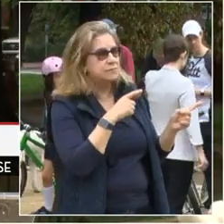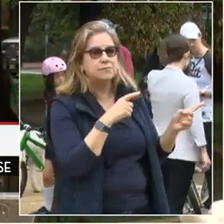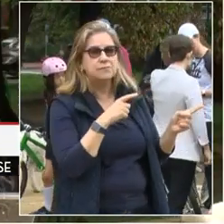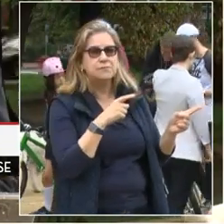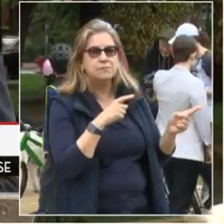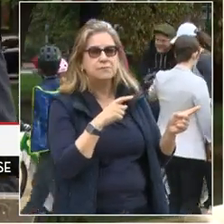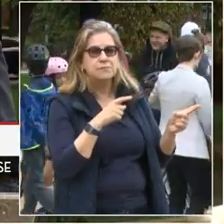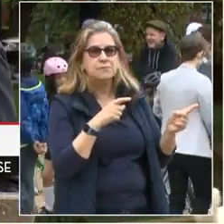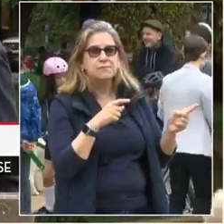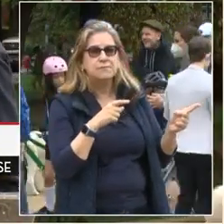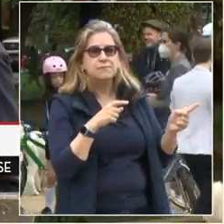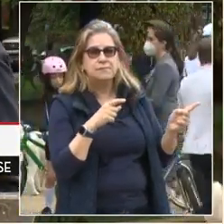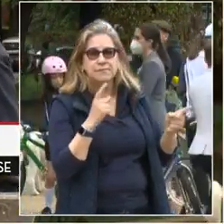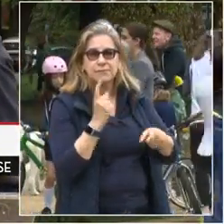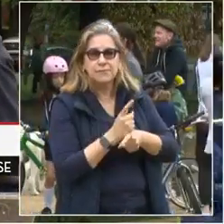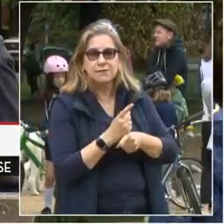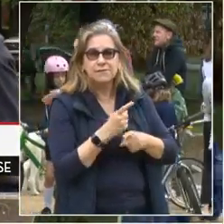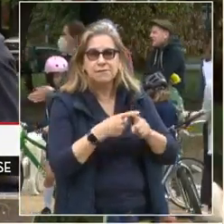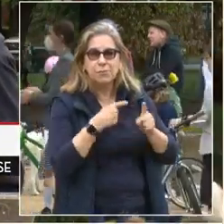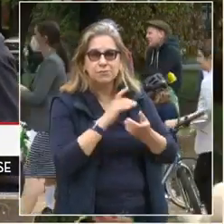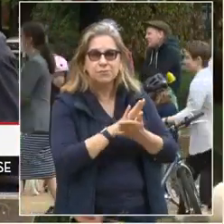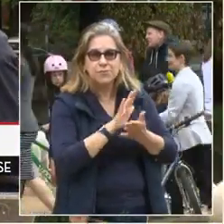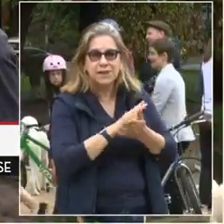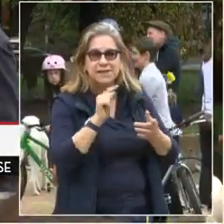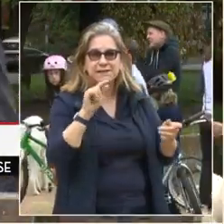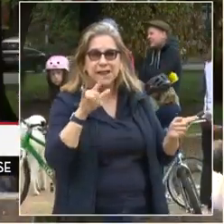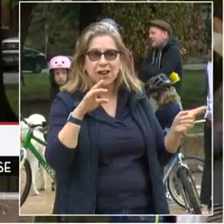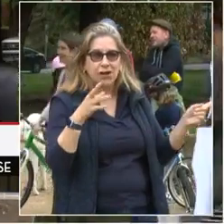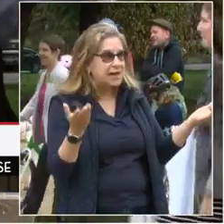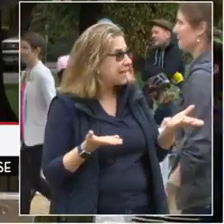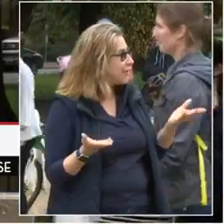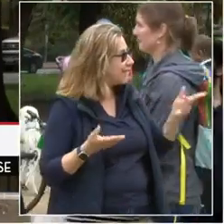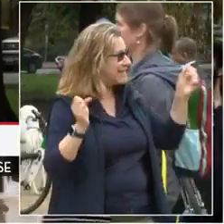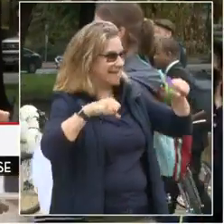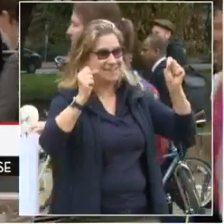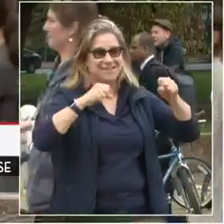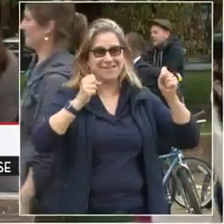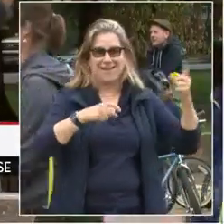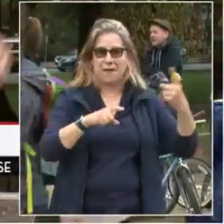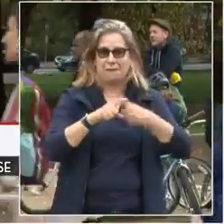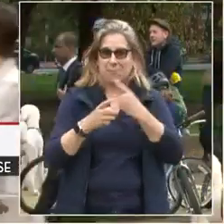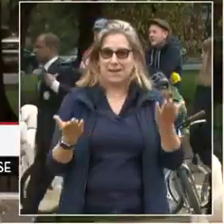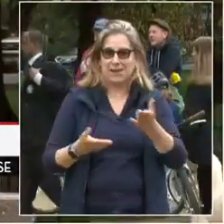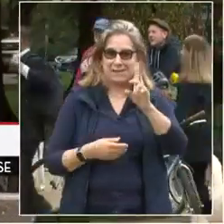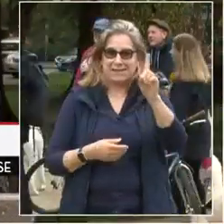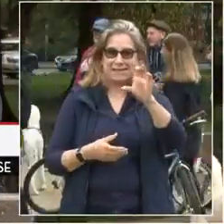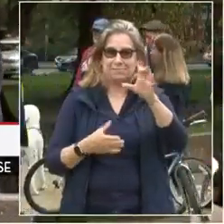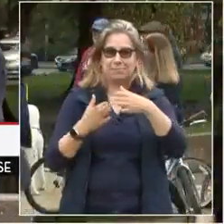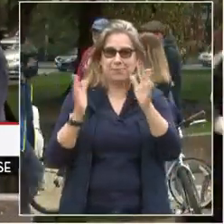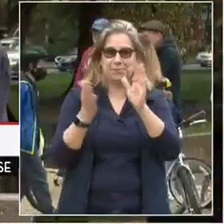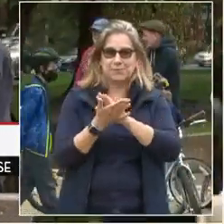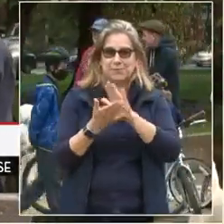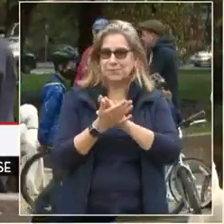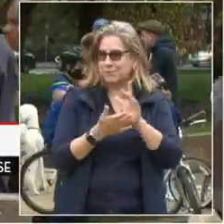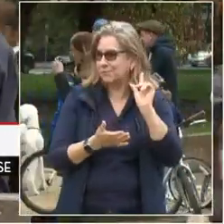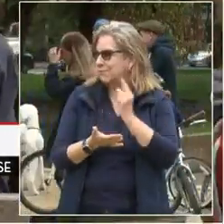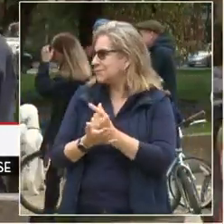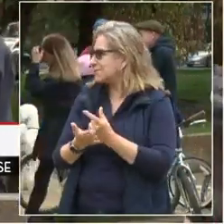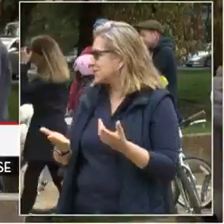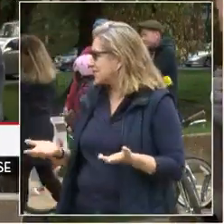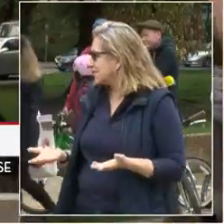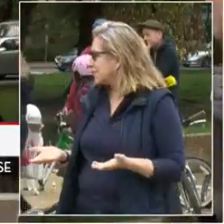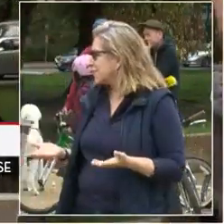All right, so Ludlow Taylor, you guys here? There we go. All right, we're going to make that connection. All right, we got a book bike representative. This